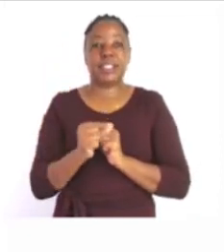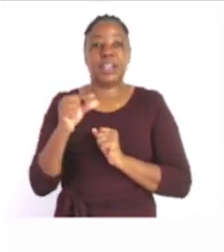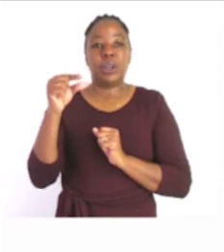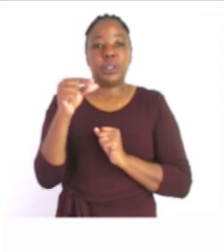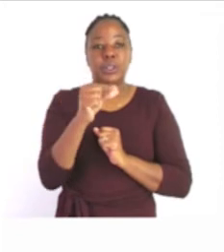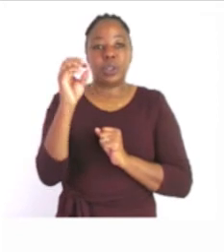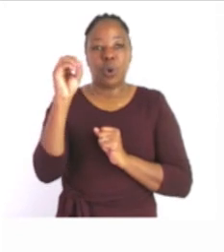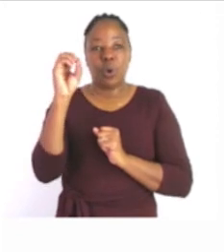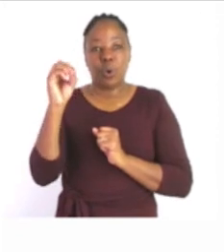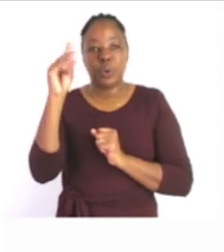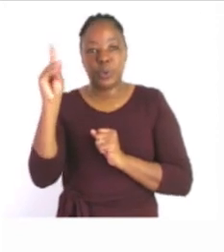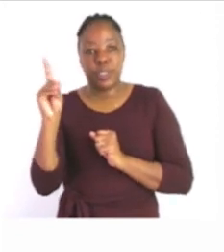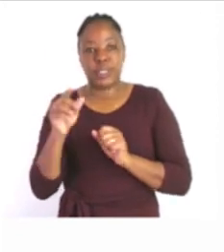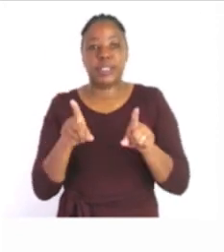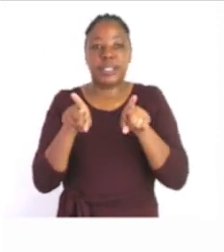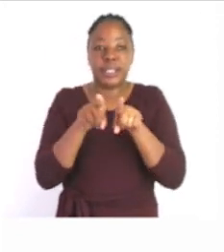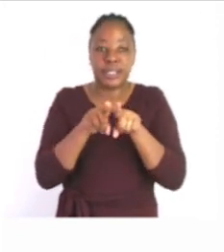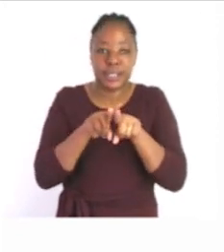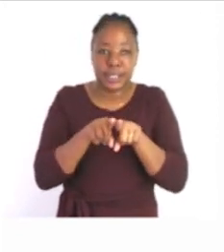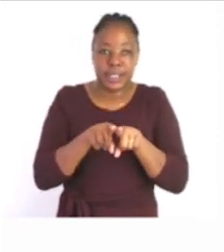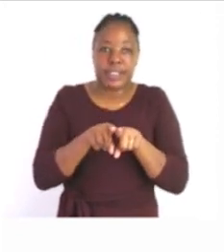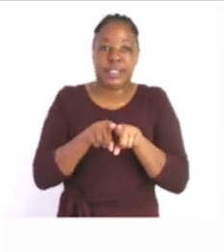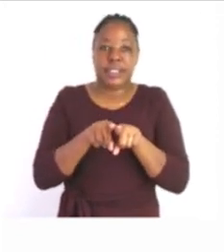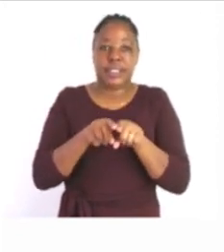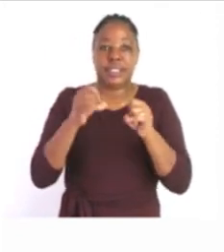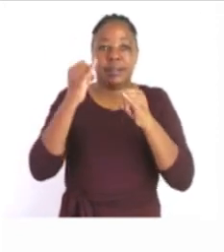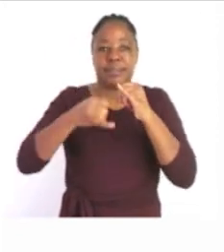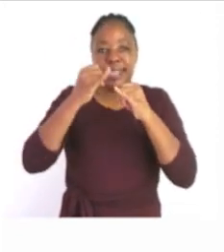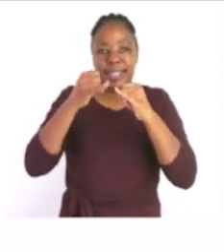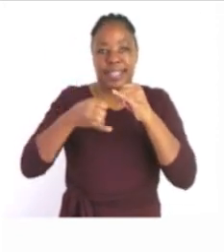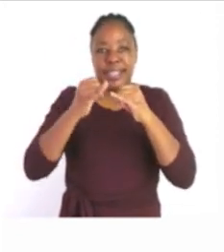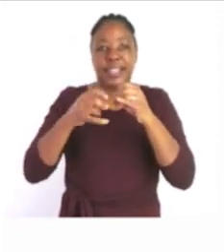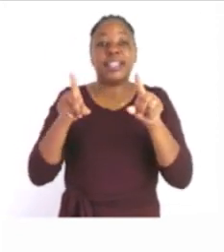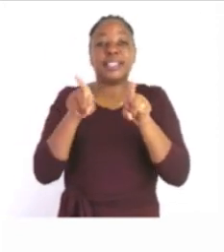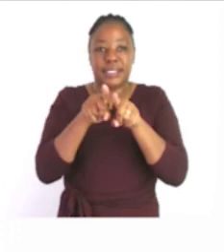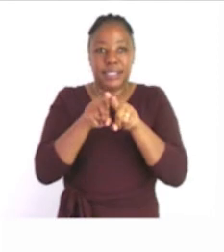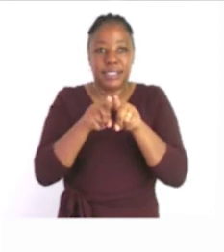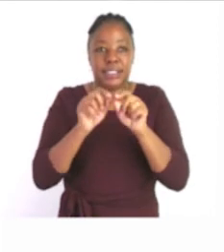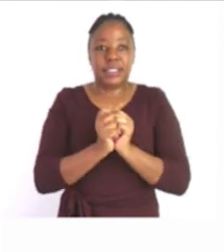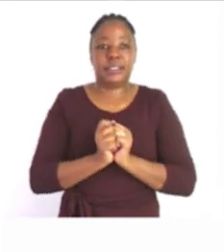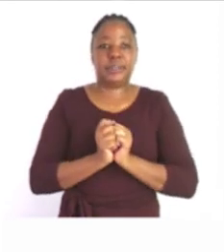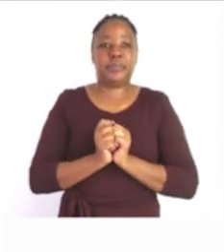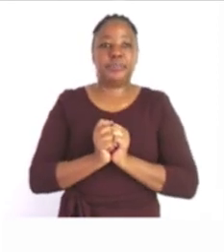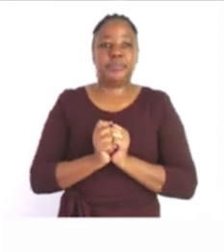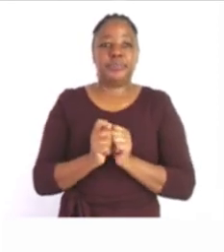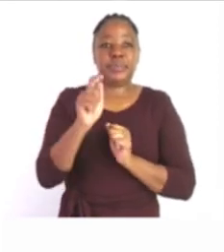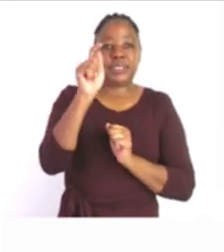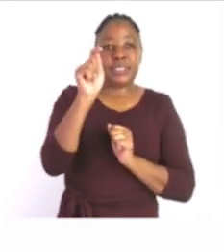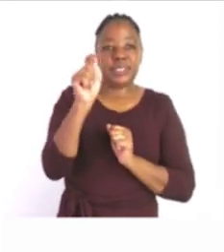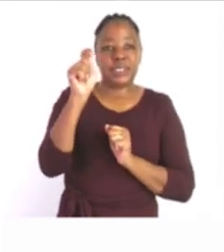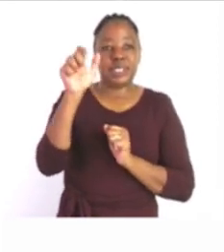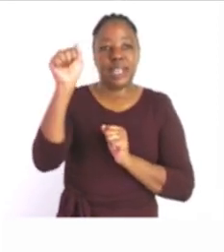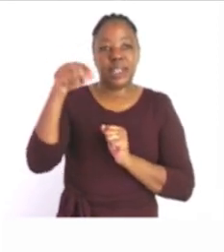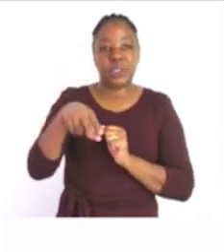word bought. And all the other words we can see rhyme with each other. Your job